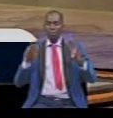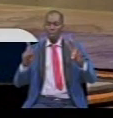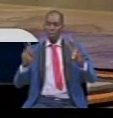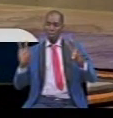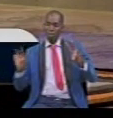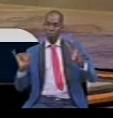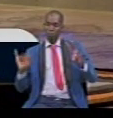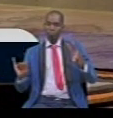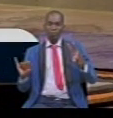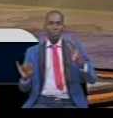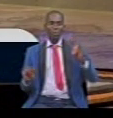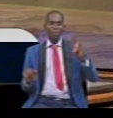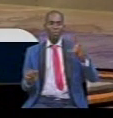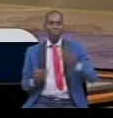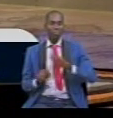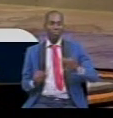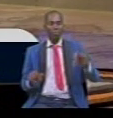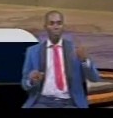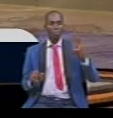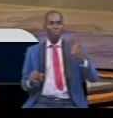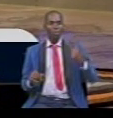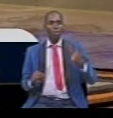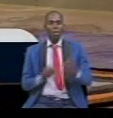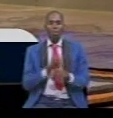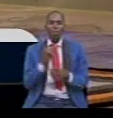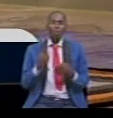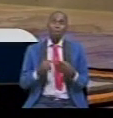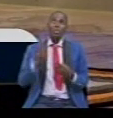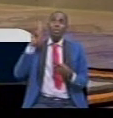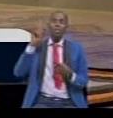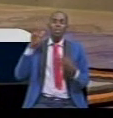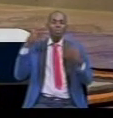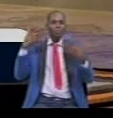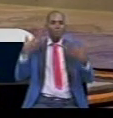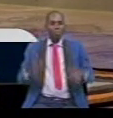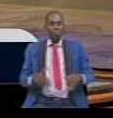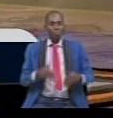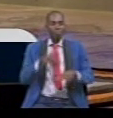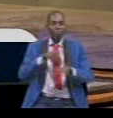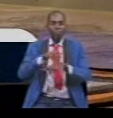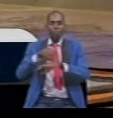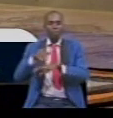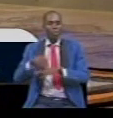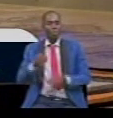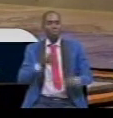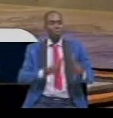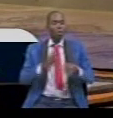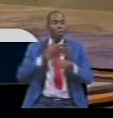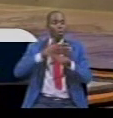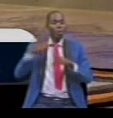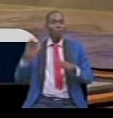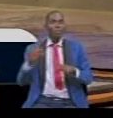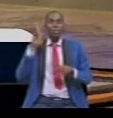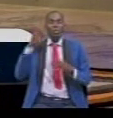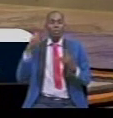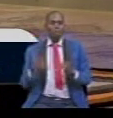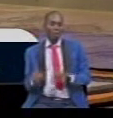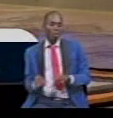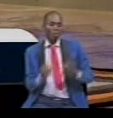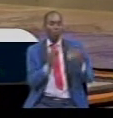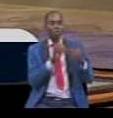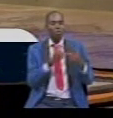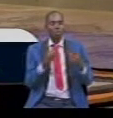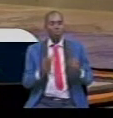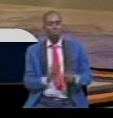away, he departed into a mountain to pray. That was a lifeline.